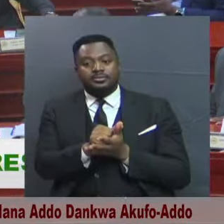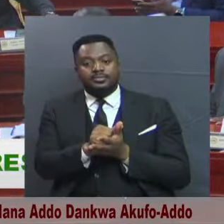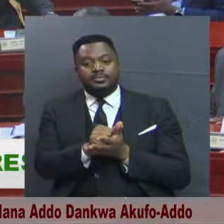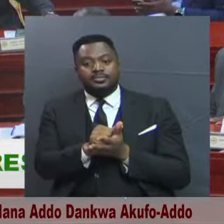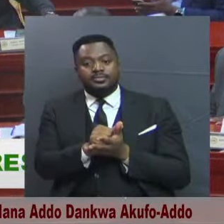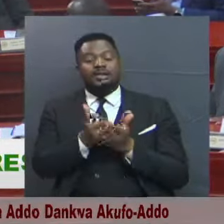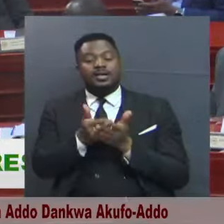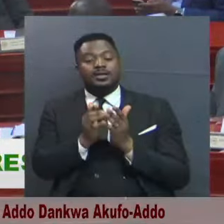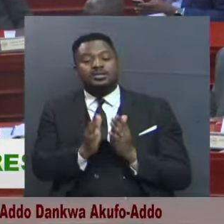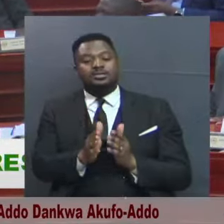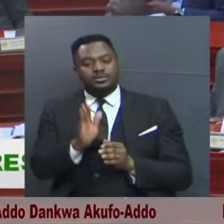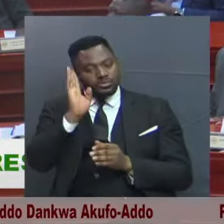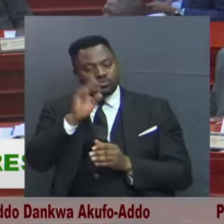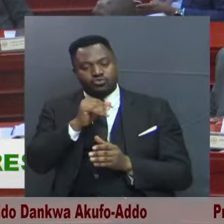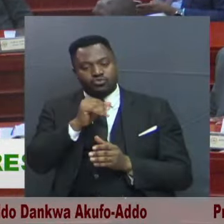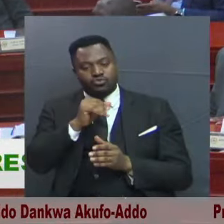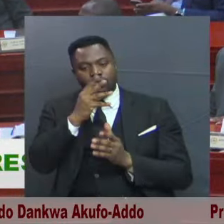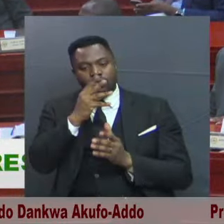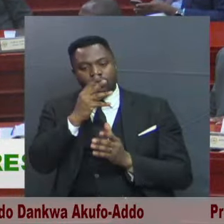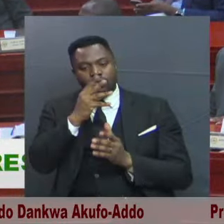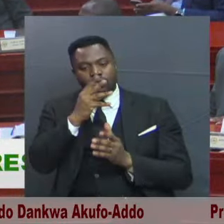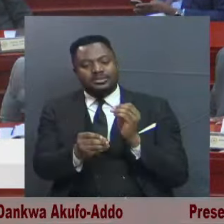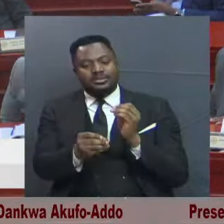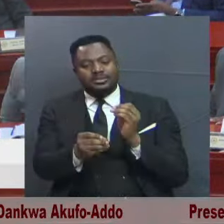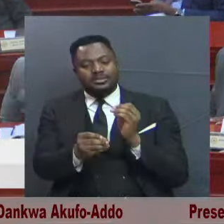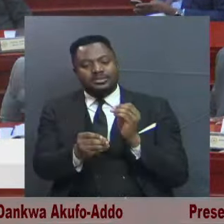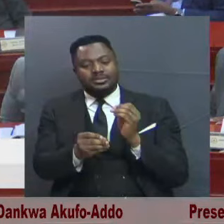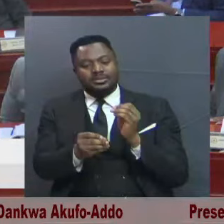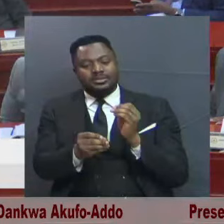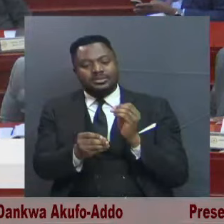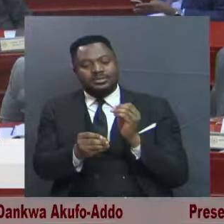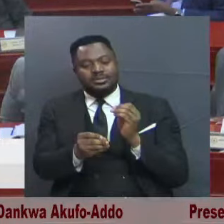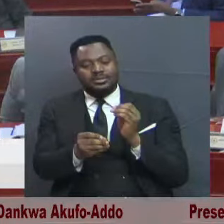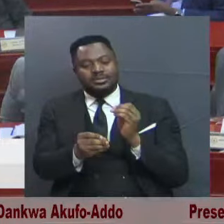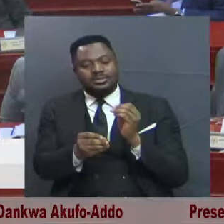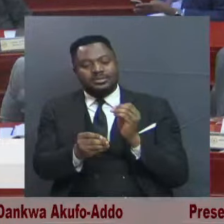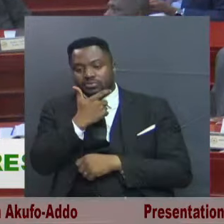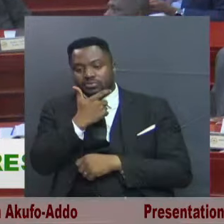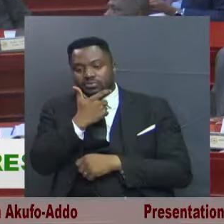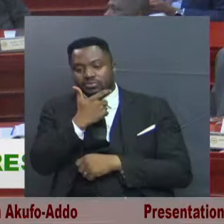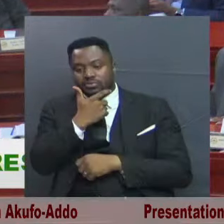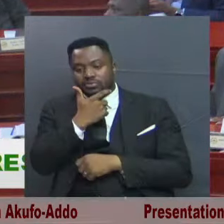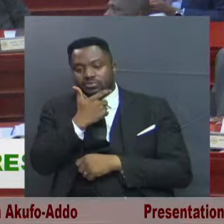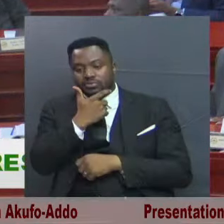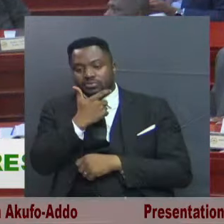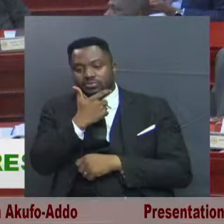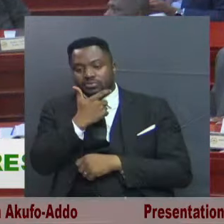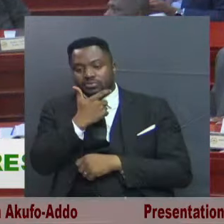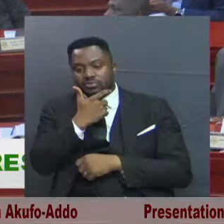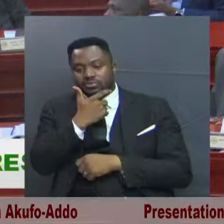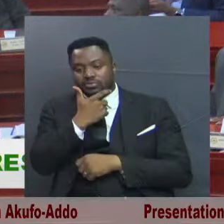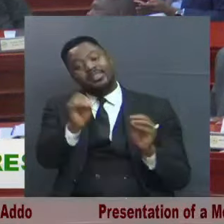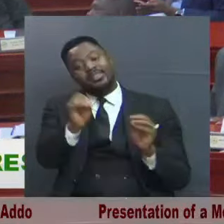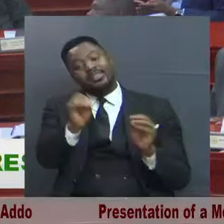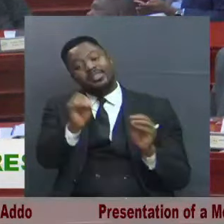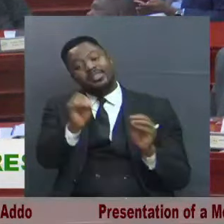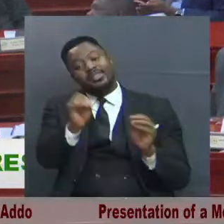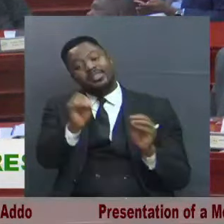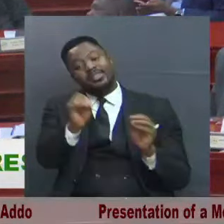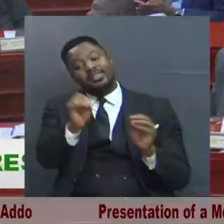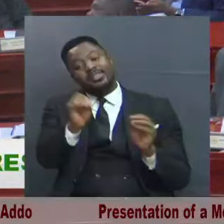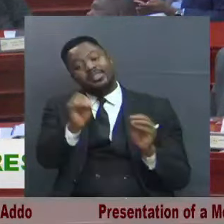ghanians will not miss president and we know you are going we can only wish